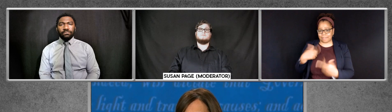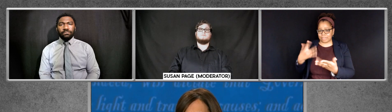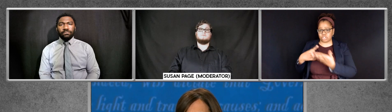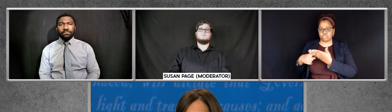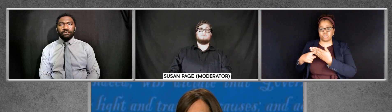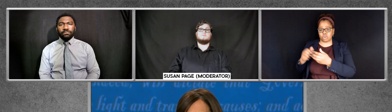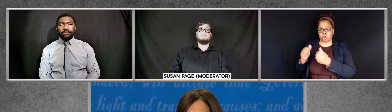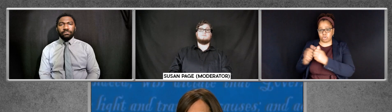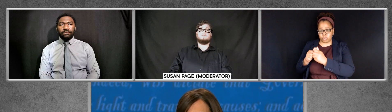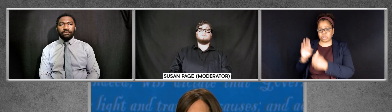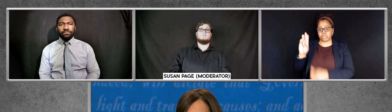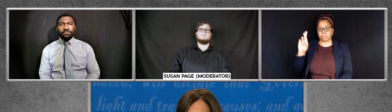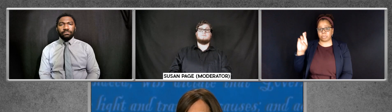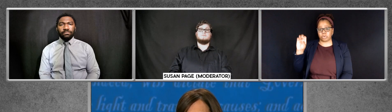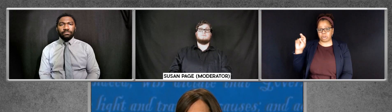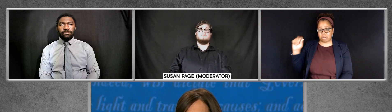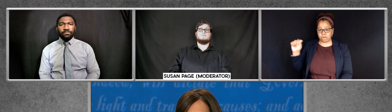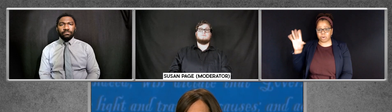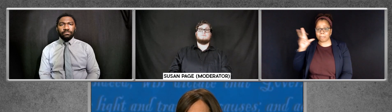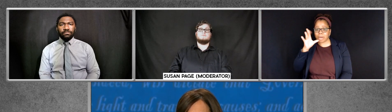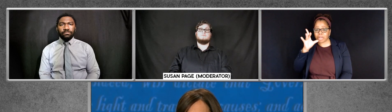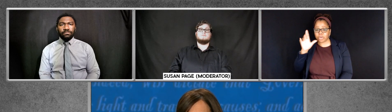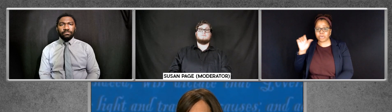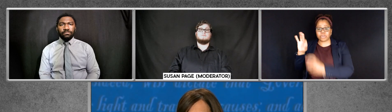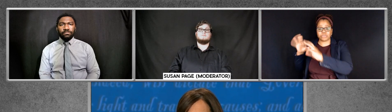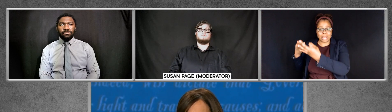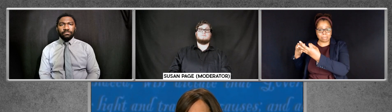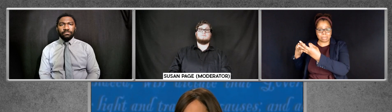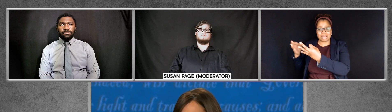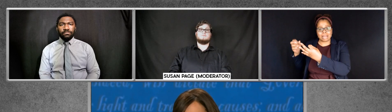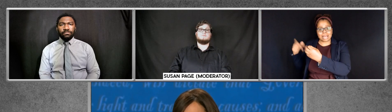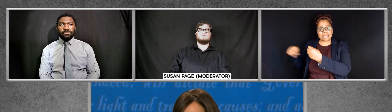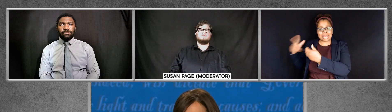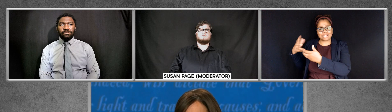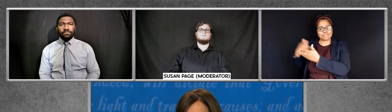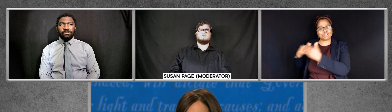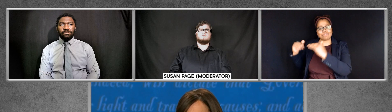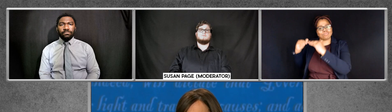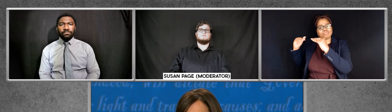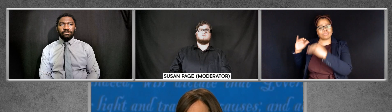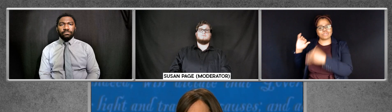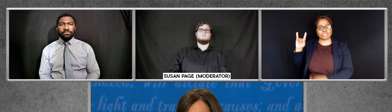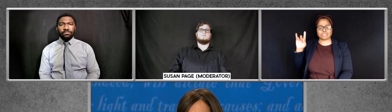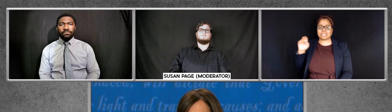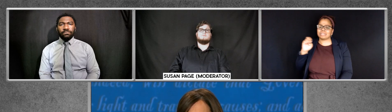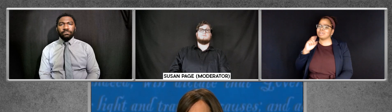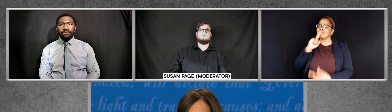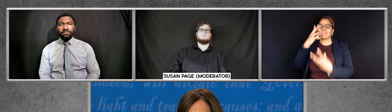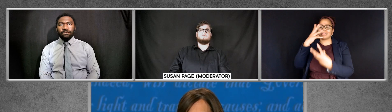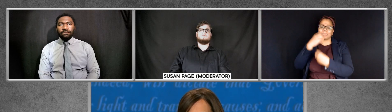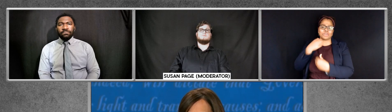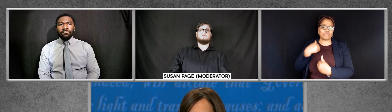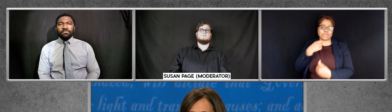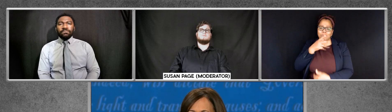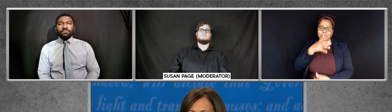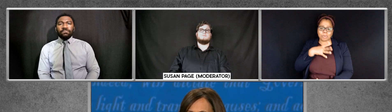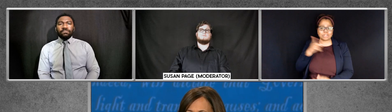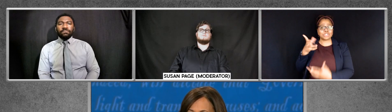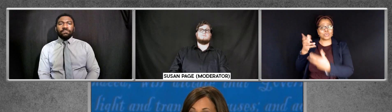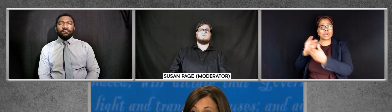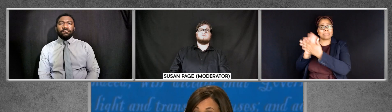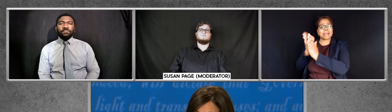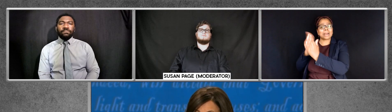her family. And her family deserves justice. She was a beautiful young woman. She had as her life goal to become a